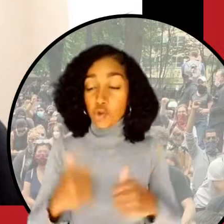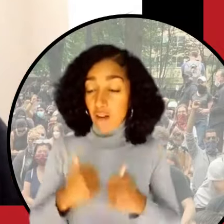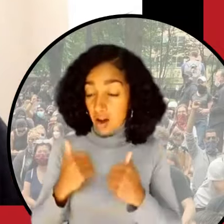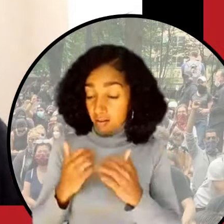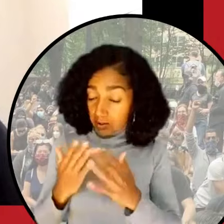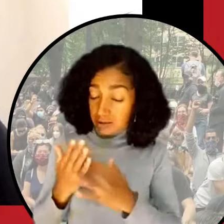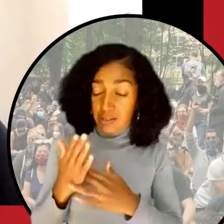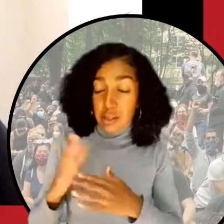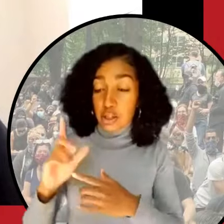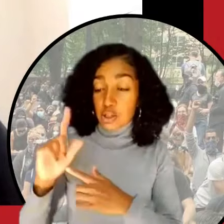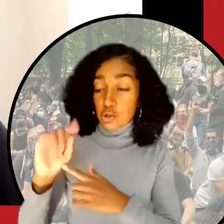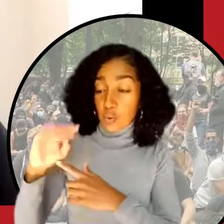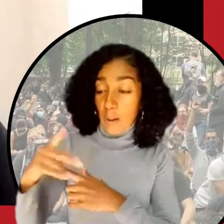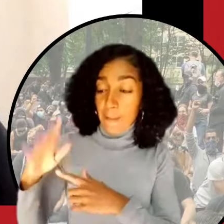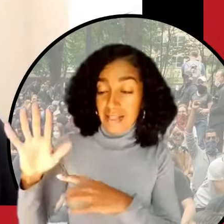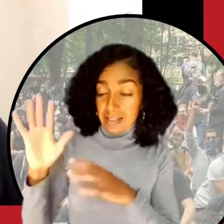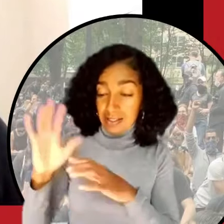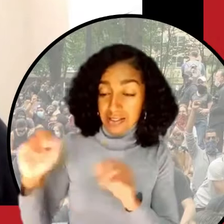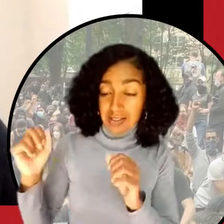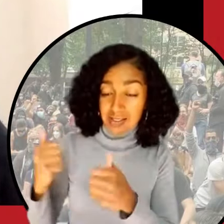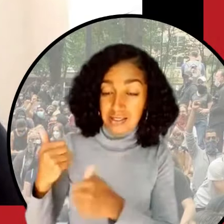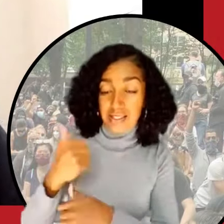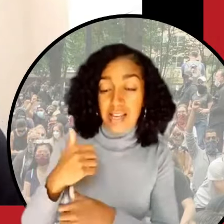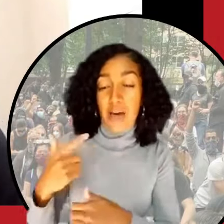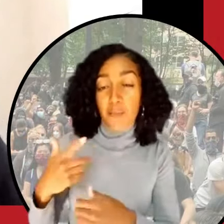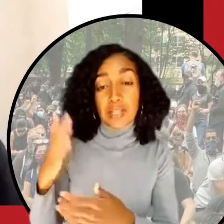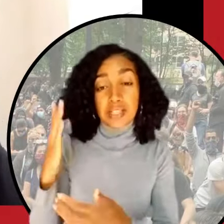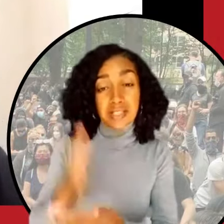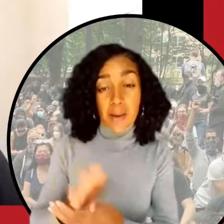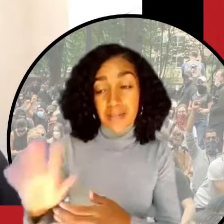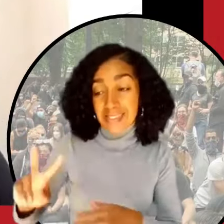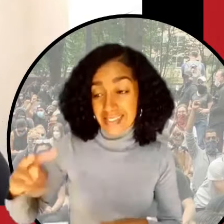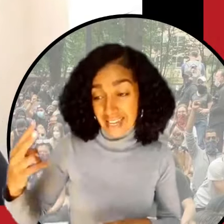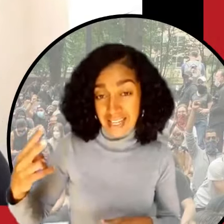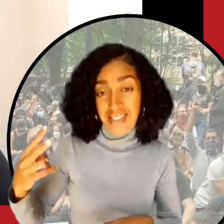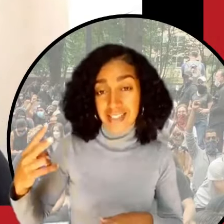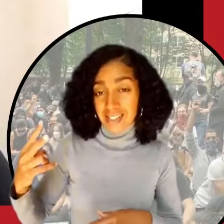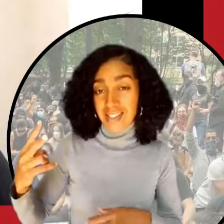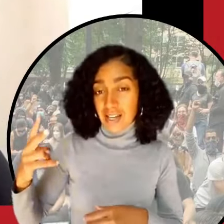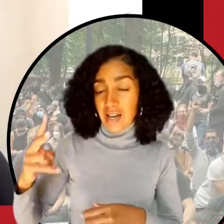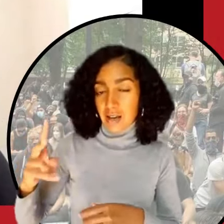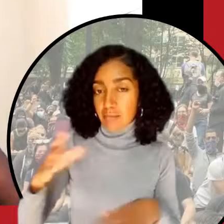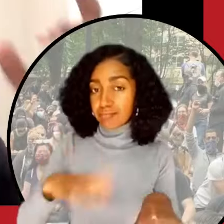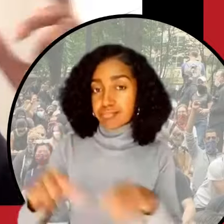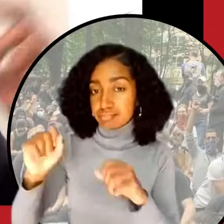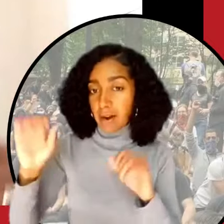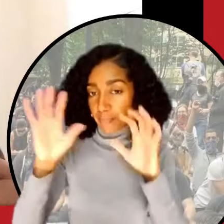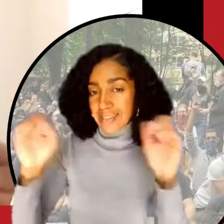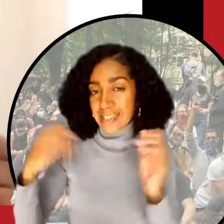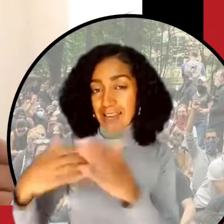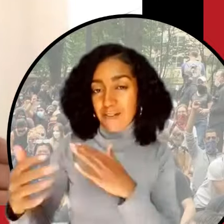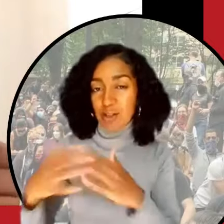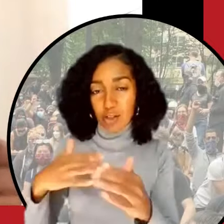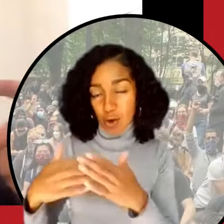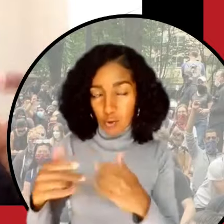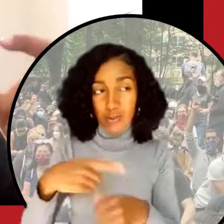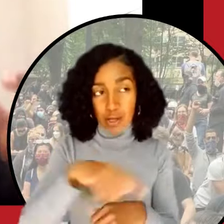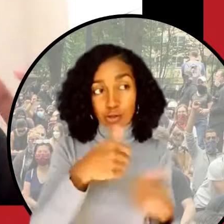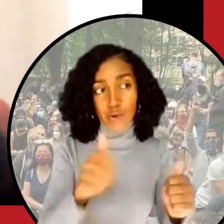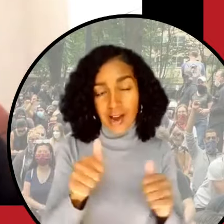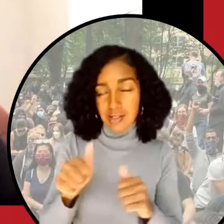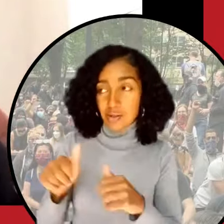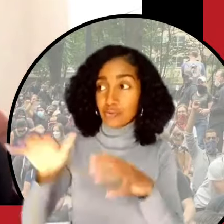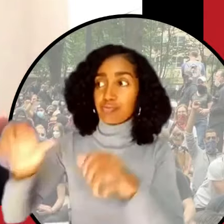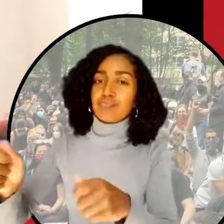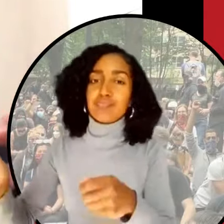to stop his second term, even though the slow coup is still happening. I think it's going to be really important that as abolitionists, we think about what are the